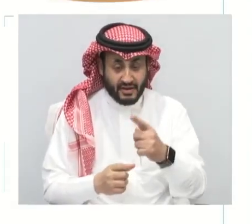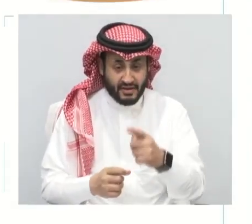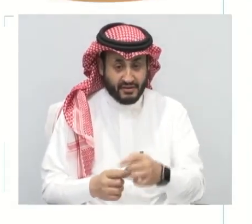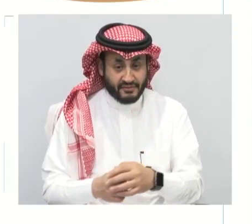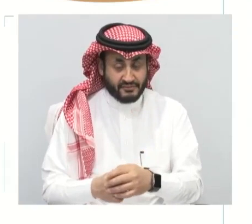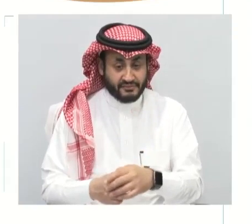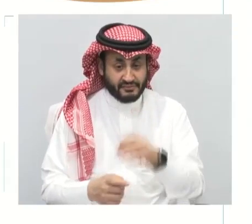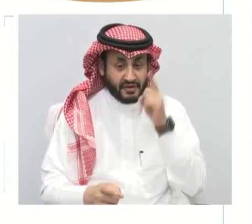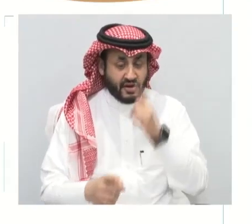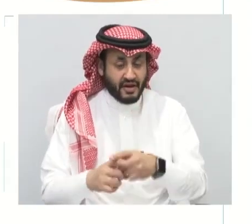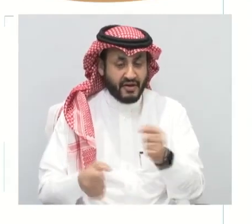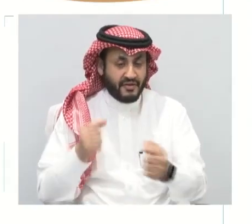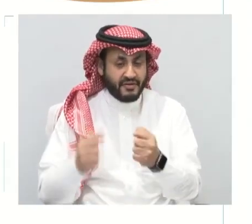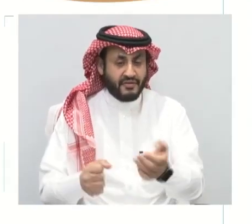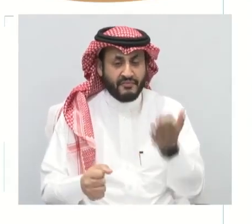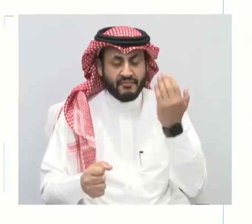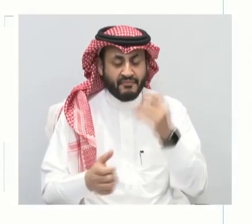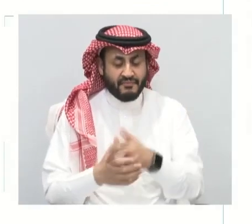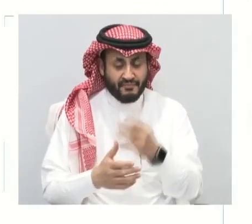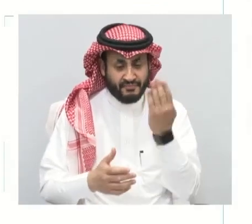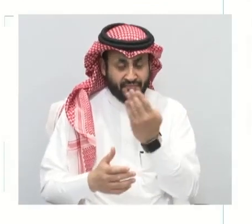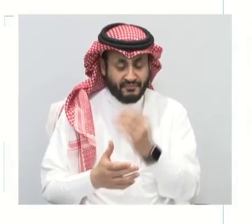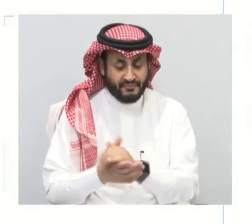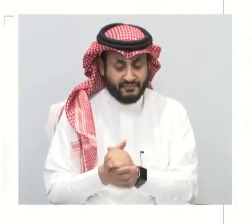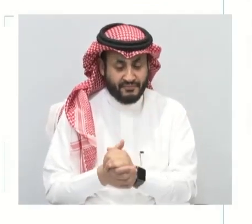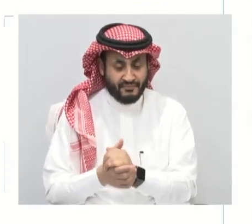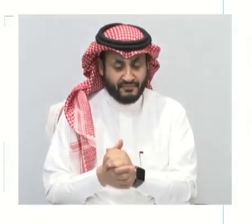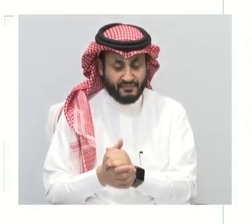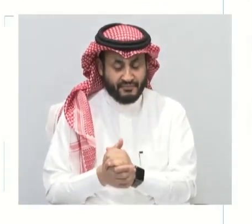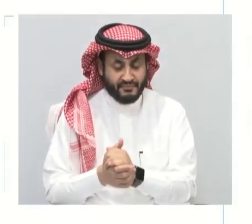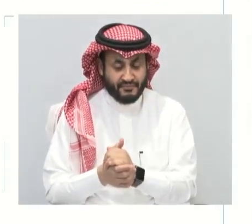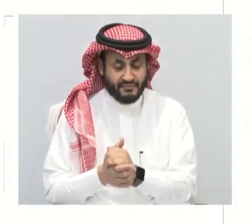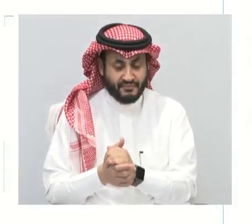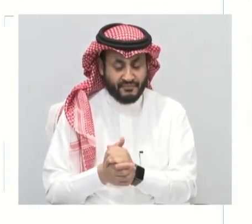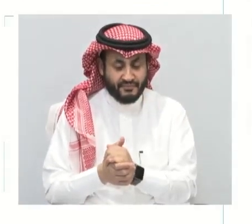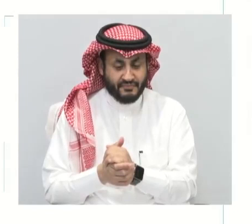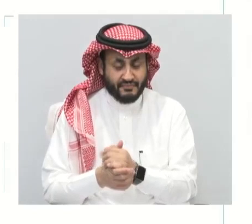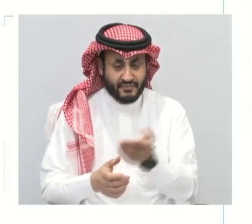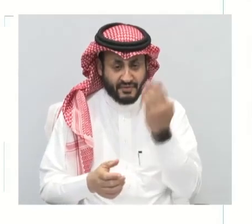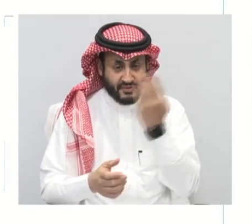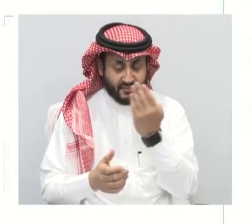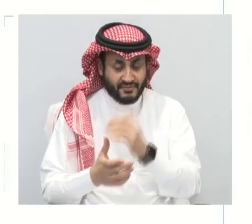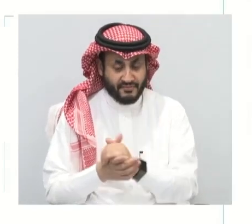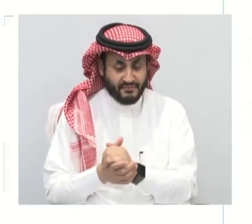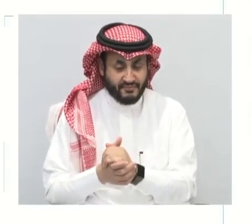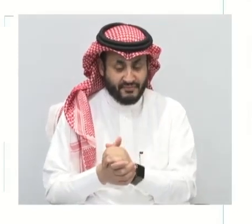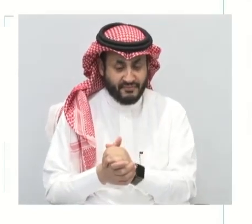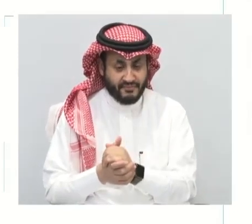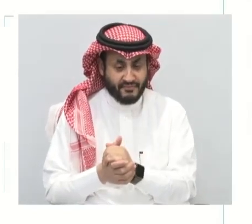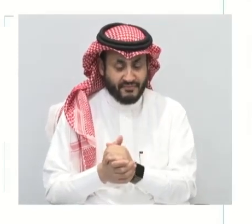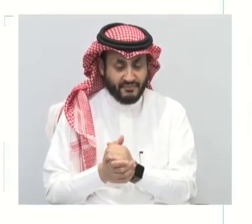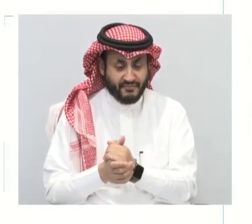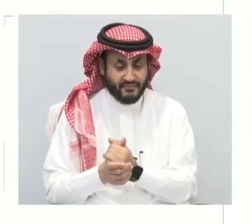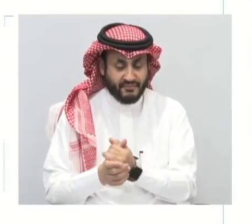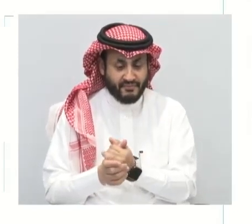on the previous lesson when we studied reading. In the previous lesson, we studied reading and we